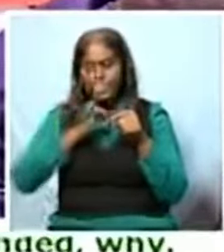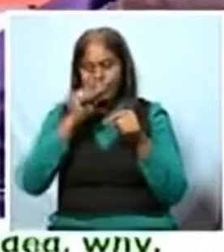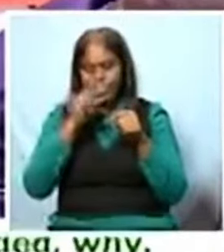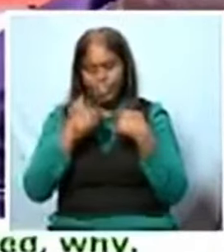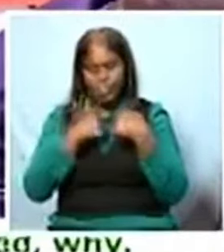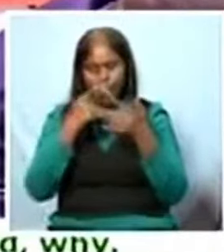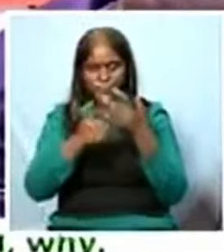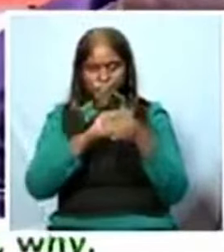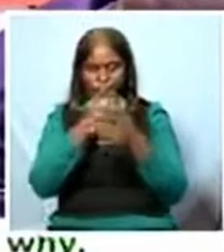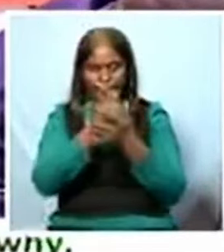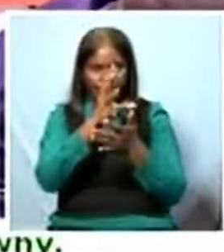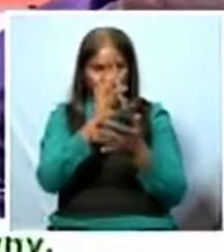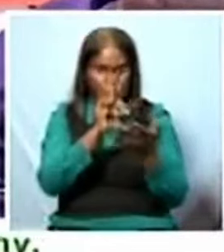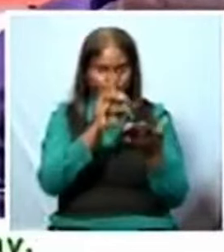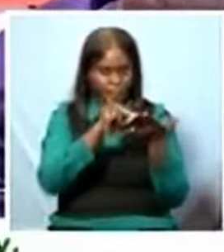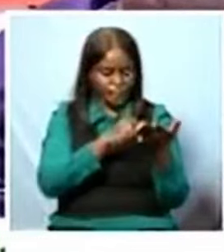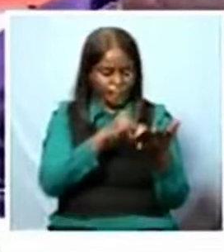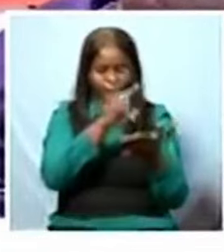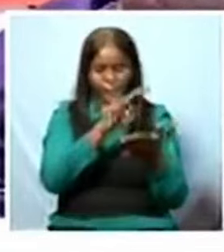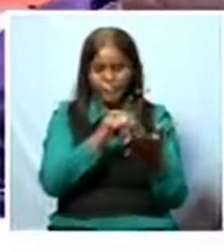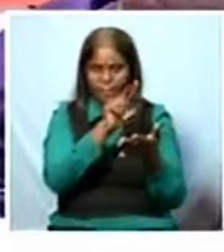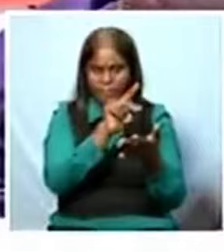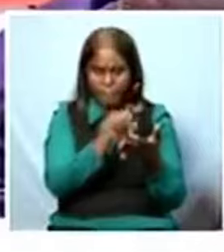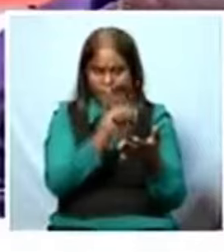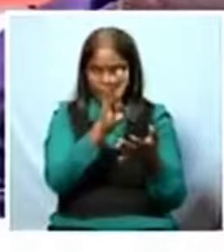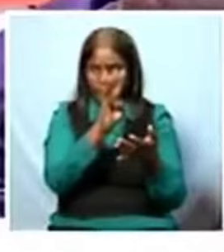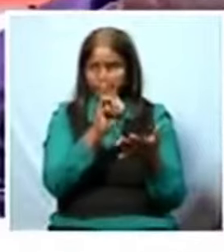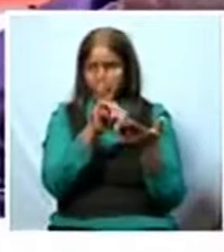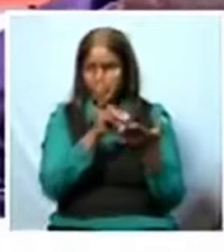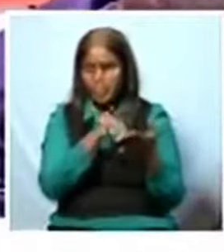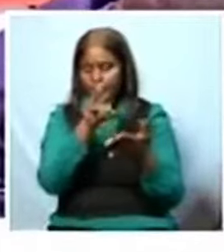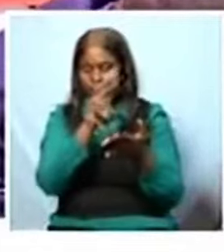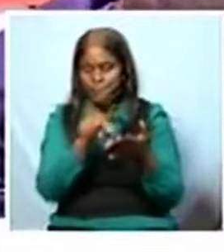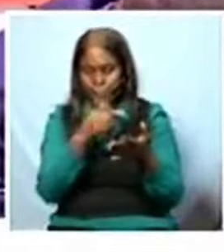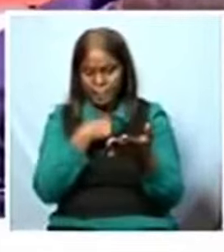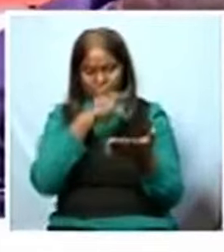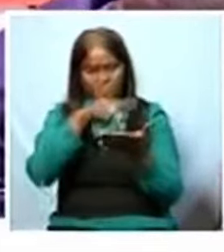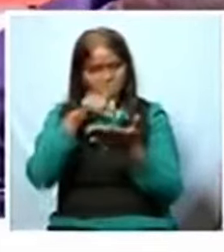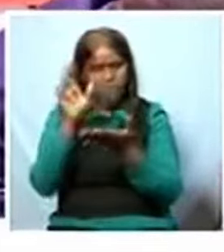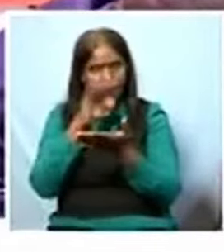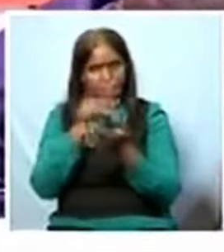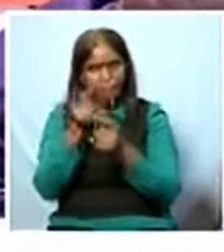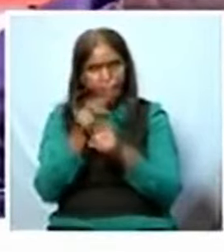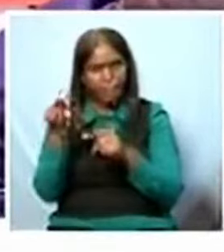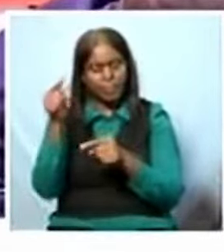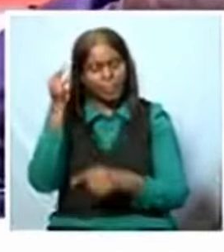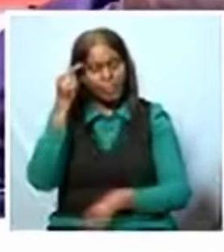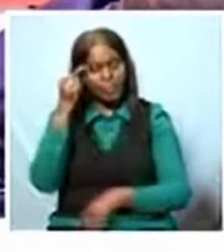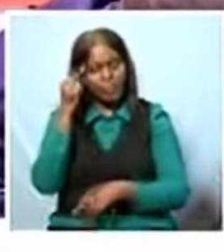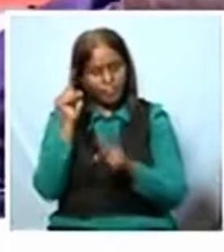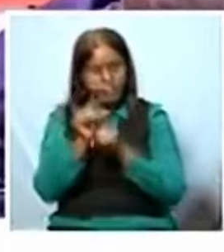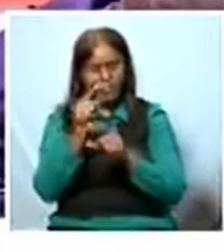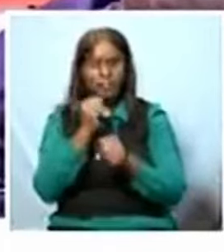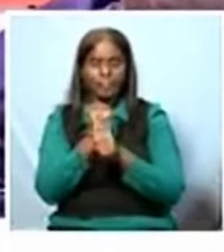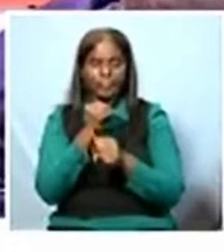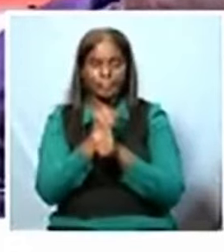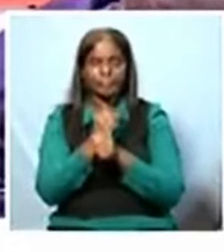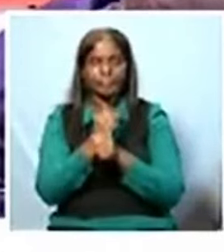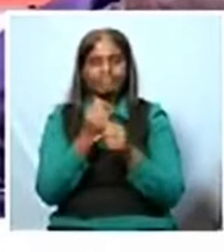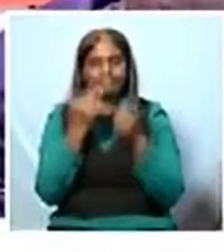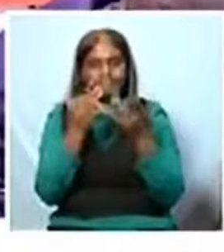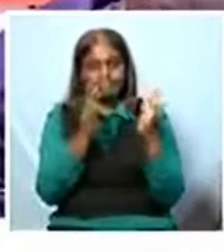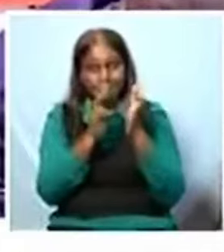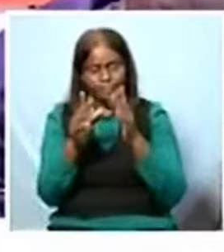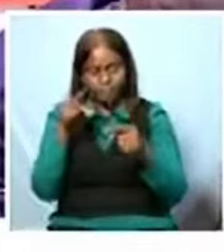of the $60 million, $40 million has been paid by this government, and works indeed are scheduled to